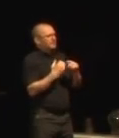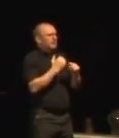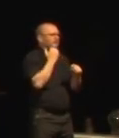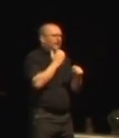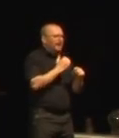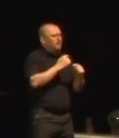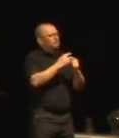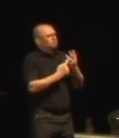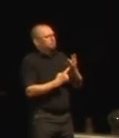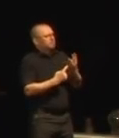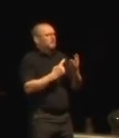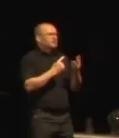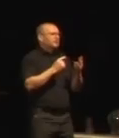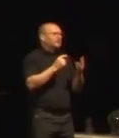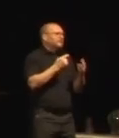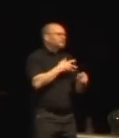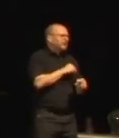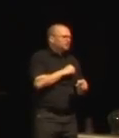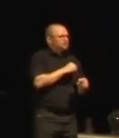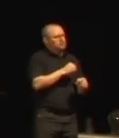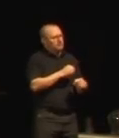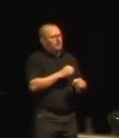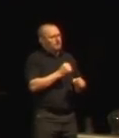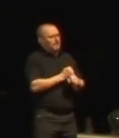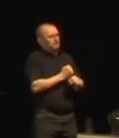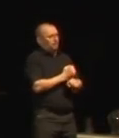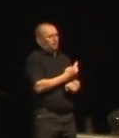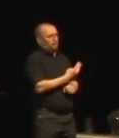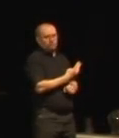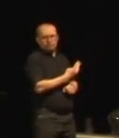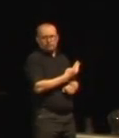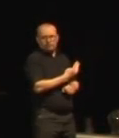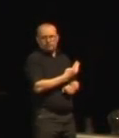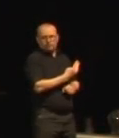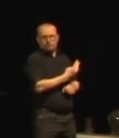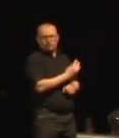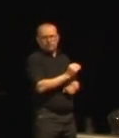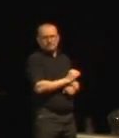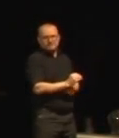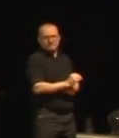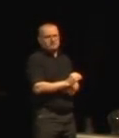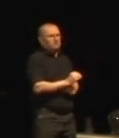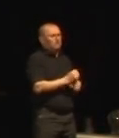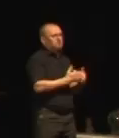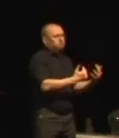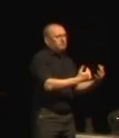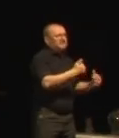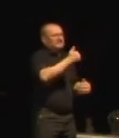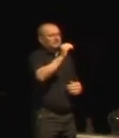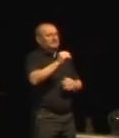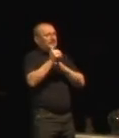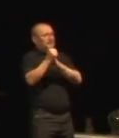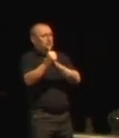folks, made up 7% of Mozilla staff overall in the US, 0% in leadership, and 6% in tech